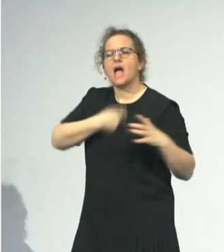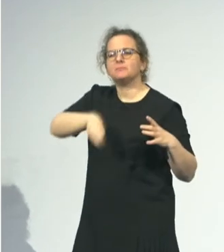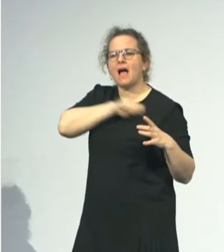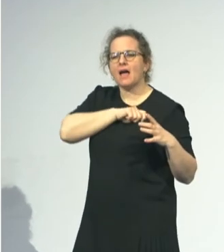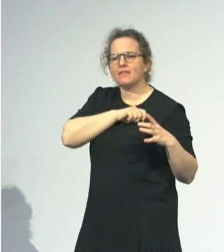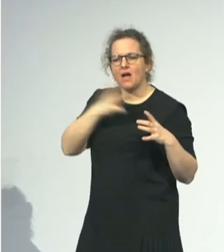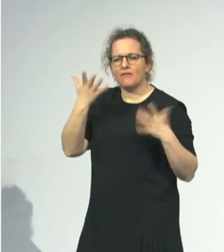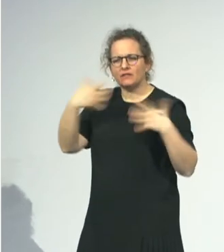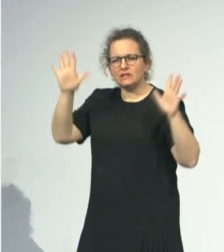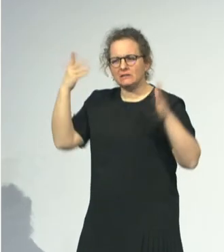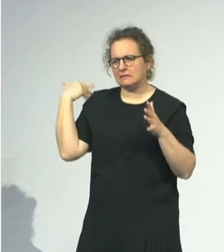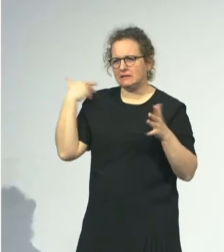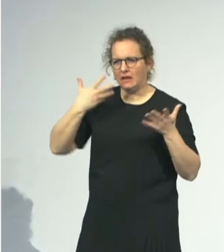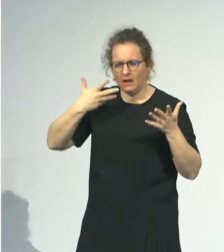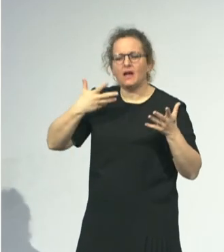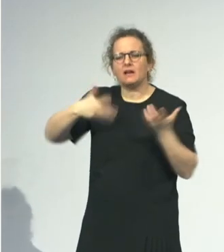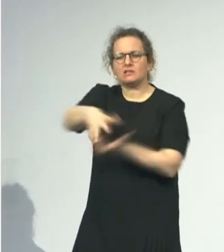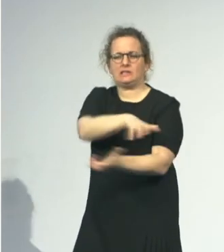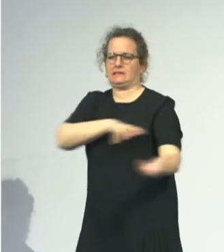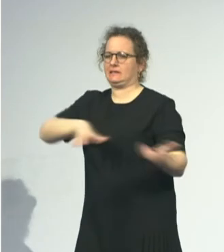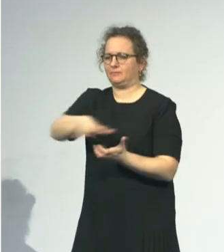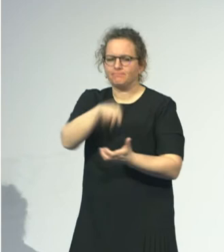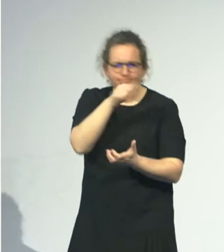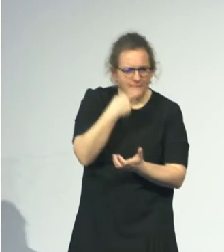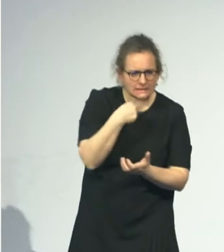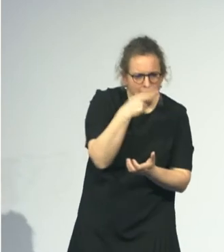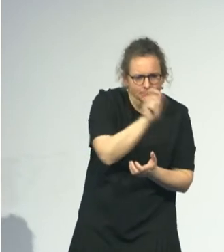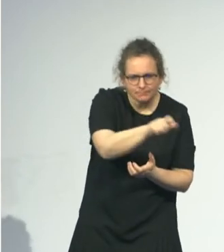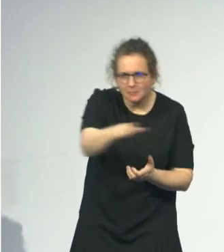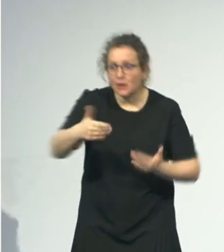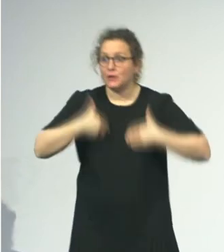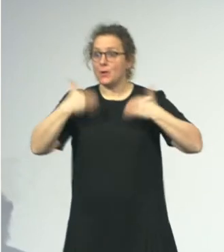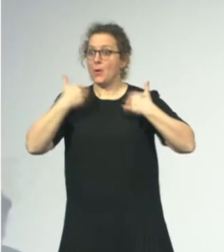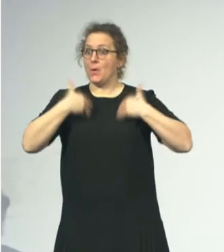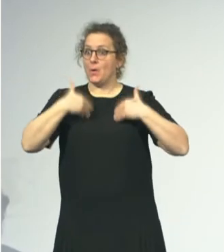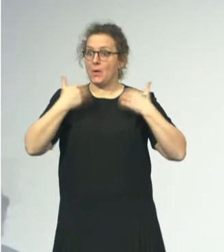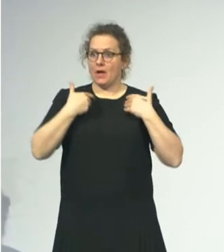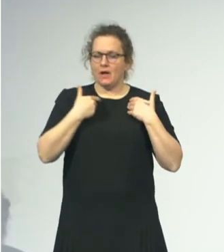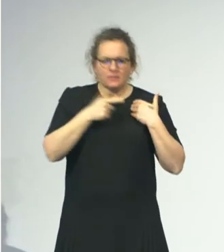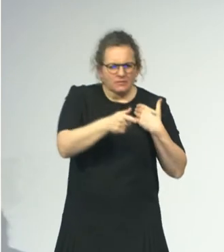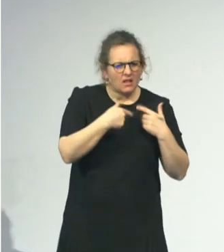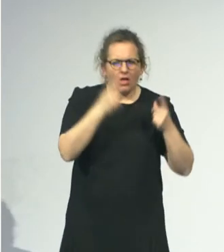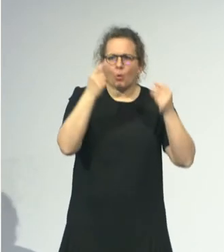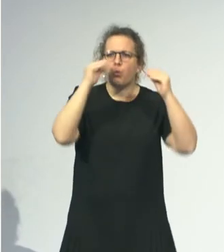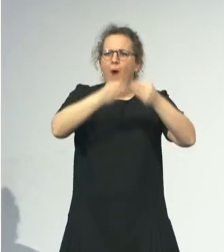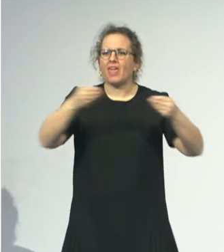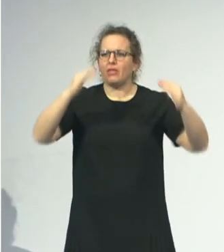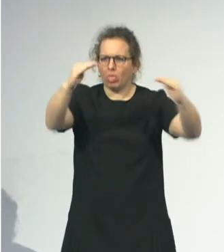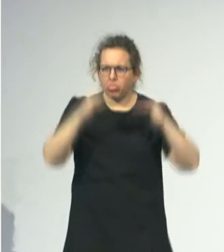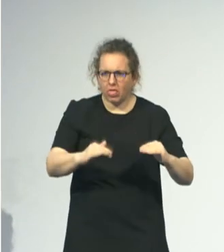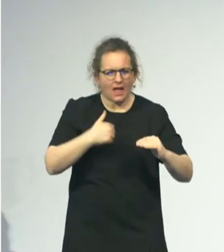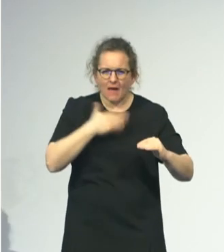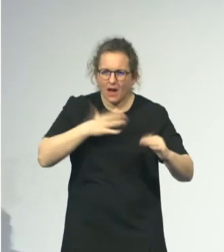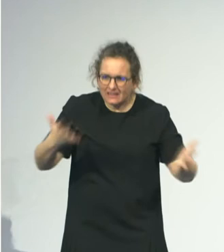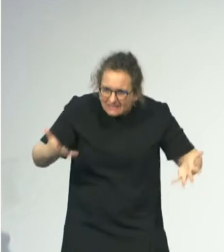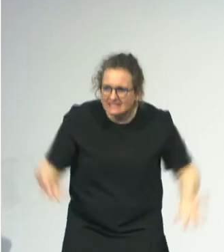the young people in order to push them and and promote the